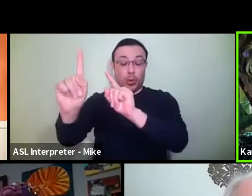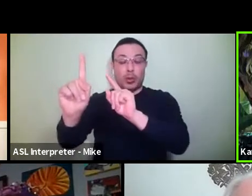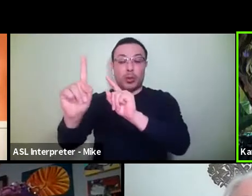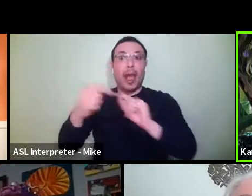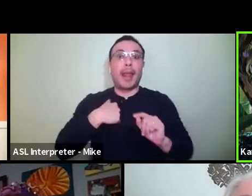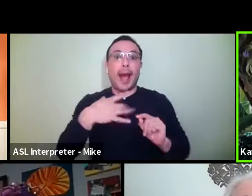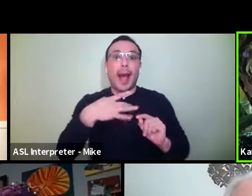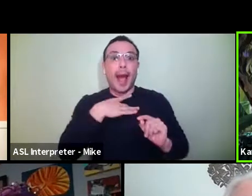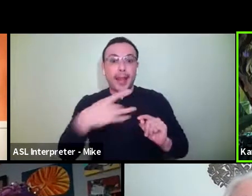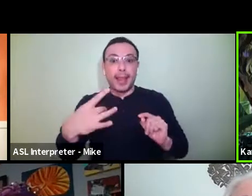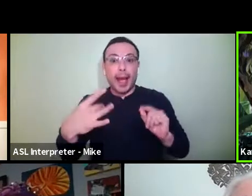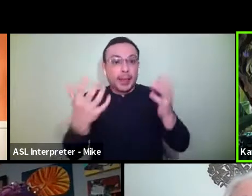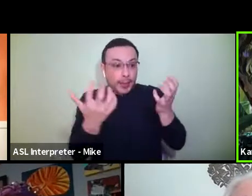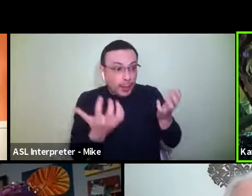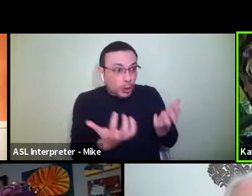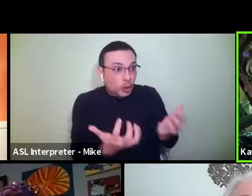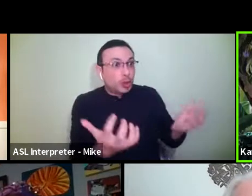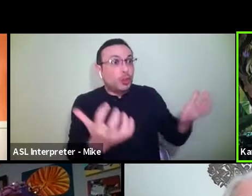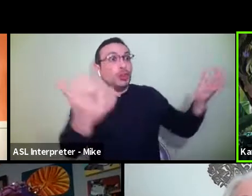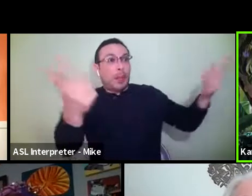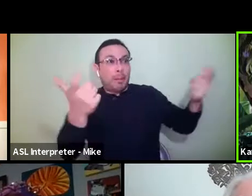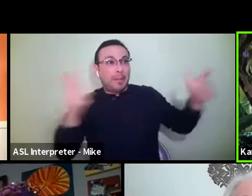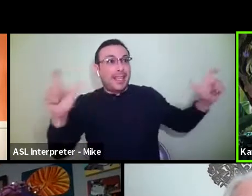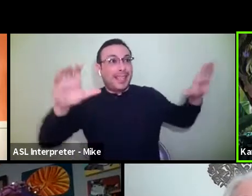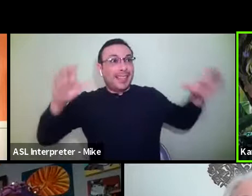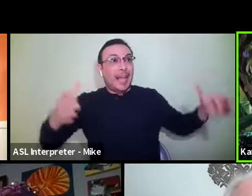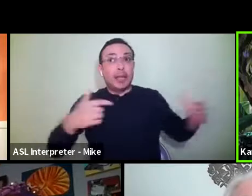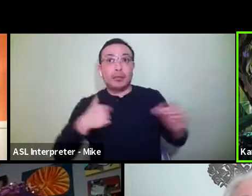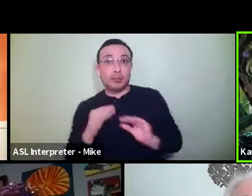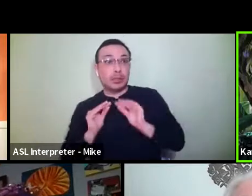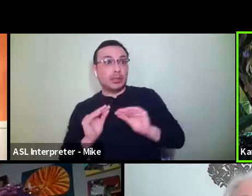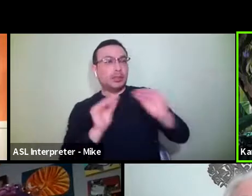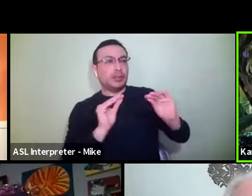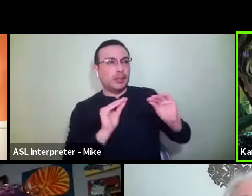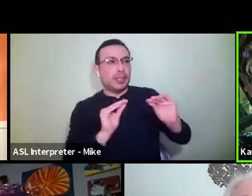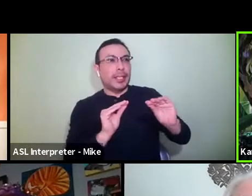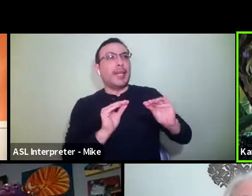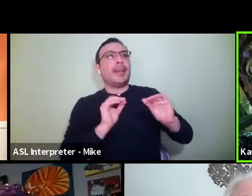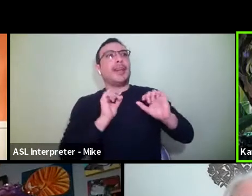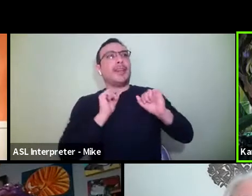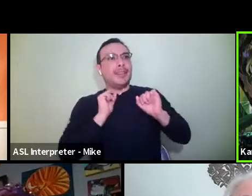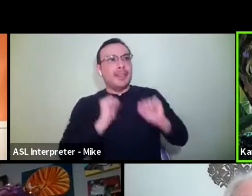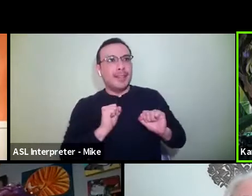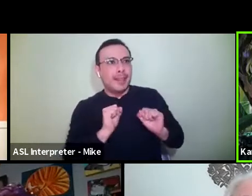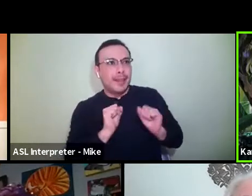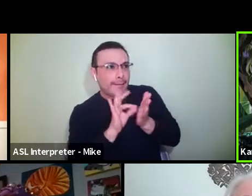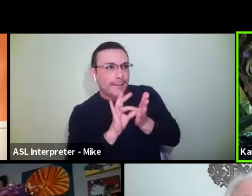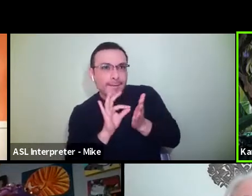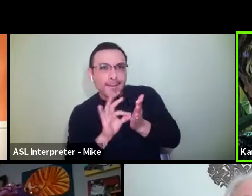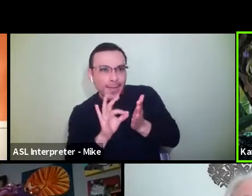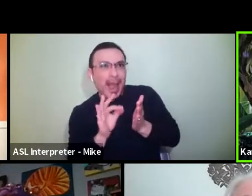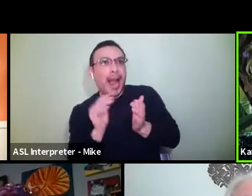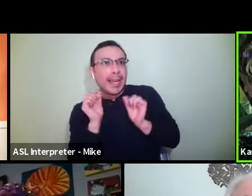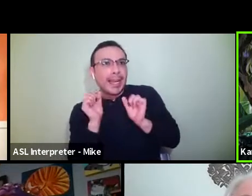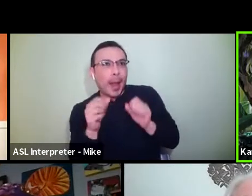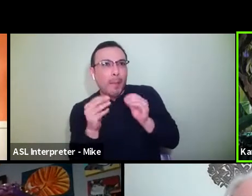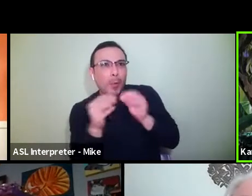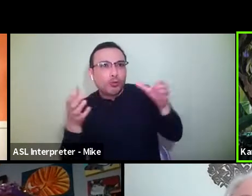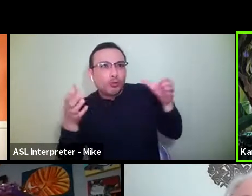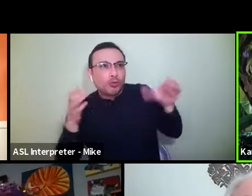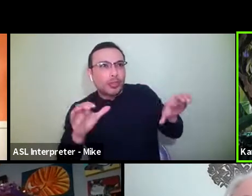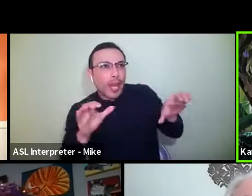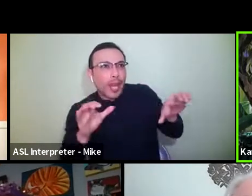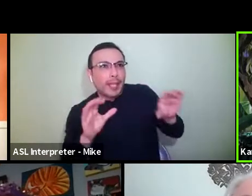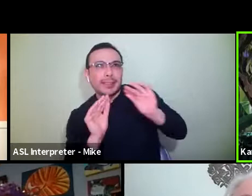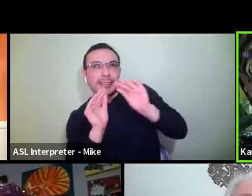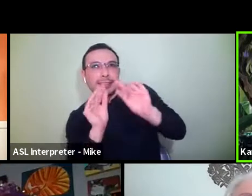who will go on to change the world, you know, who are maybe have the resources and the privilege, but I want to at least